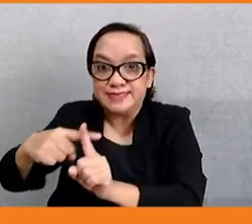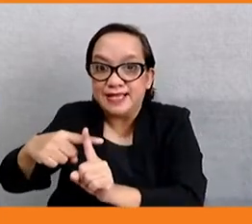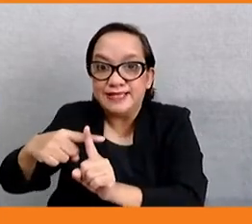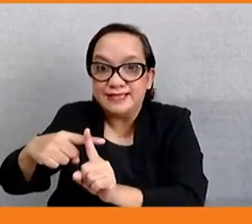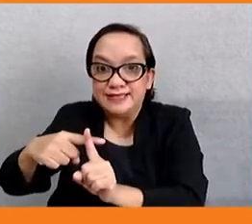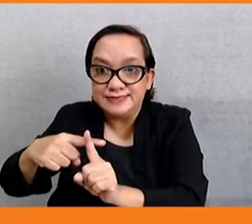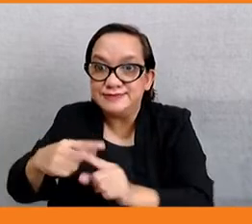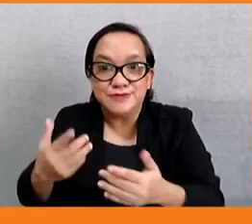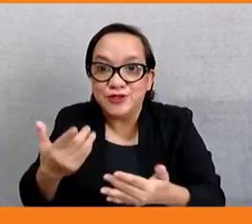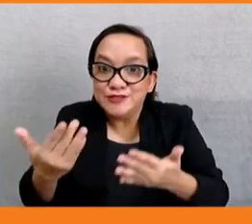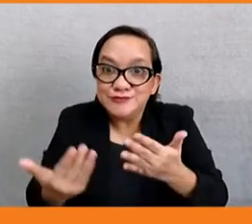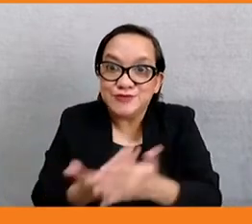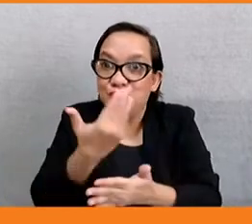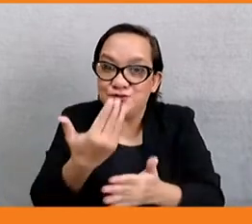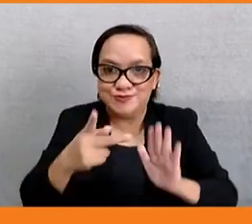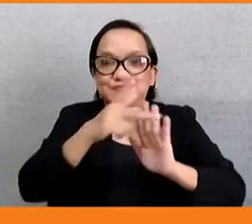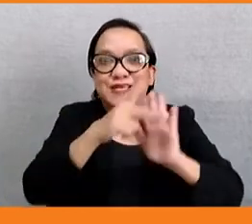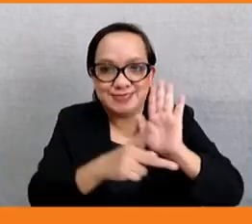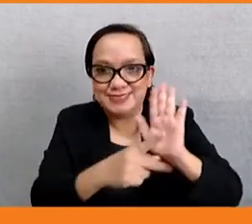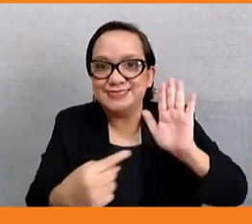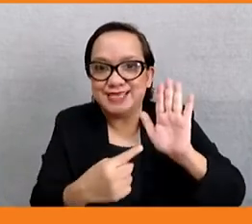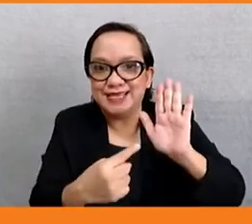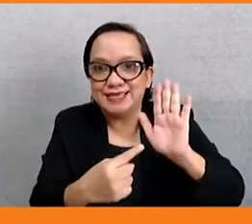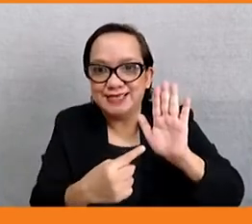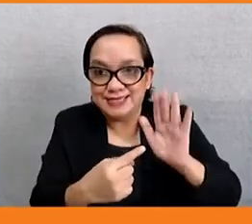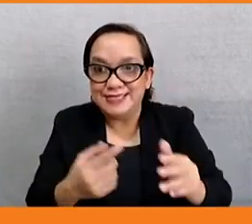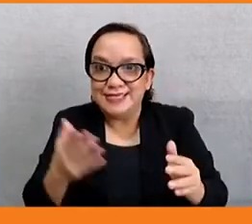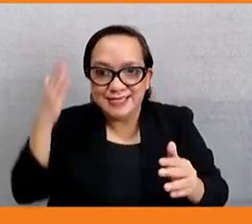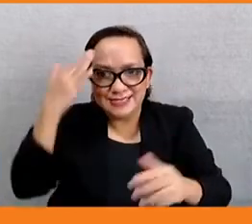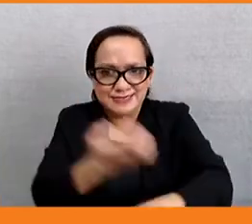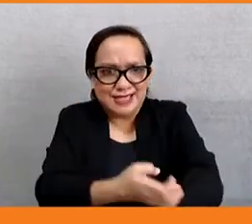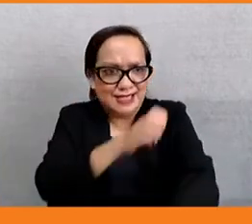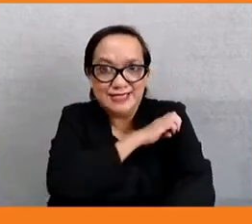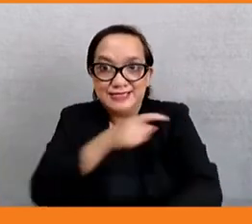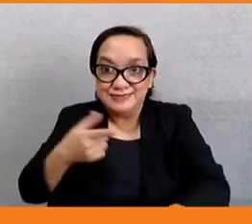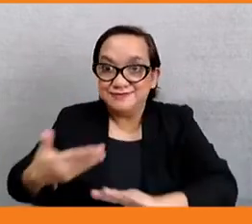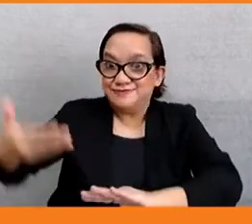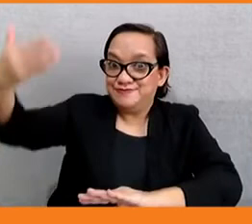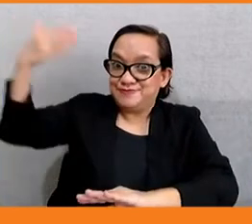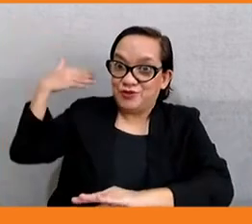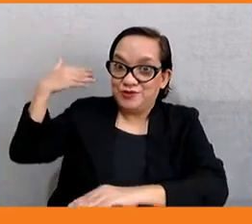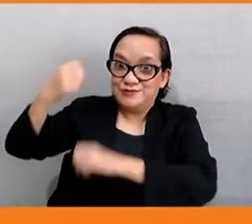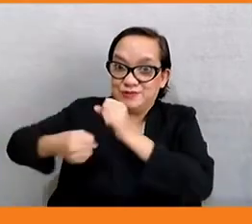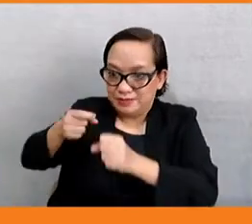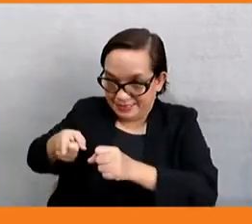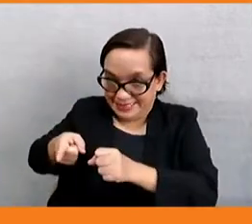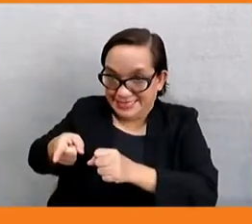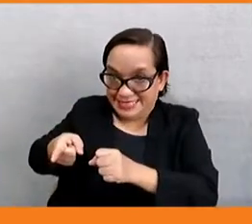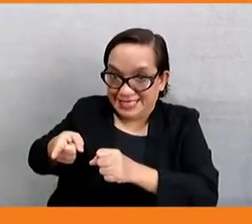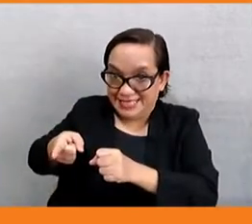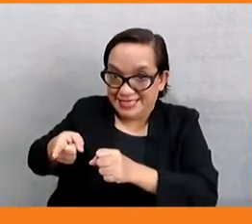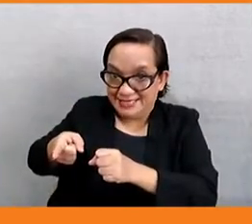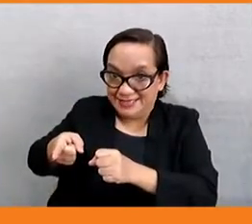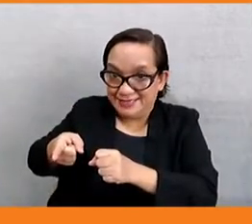we adopted last year commits ADB to support just